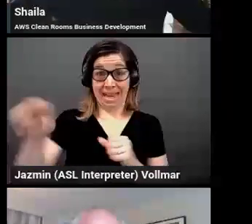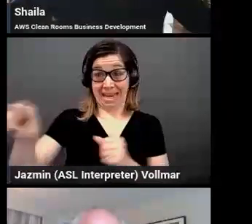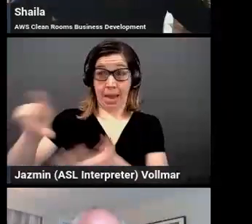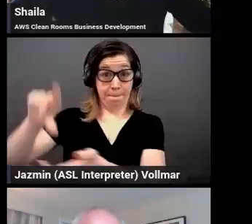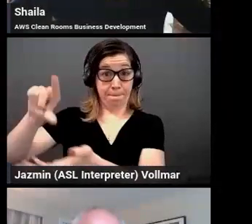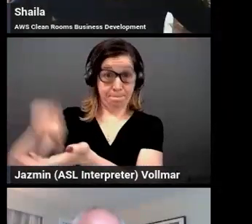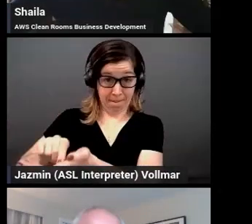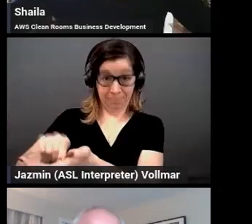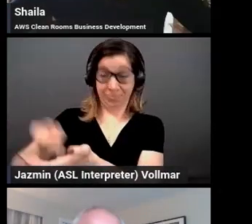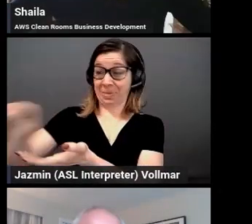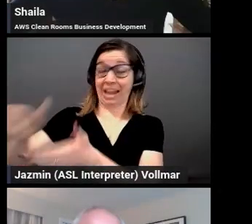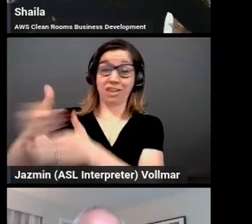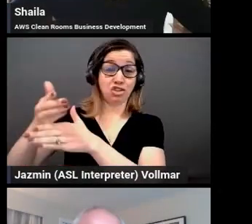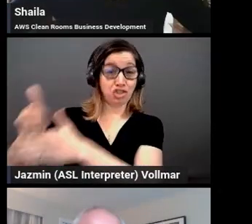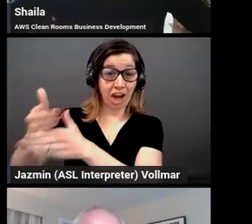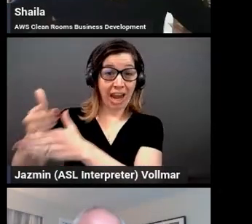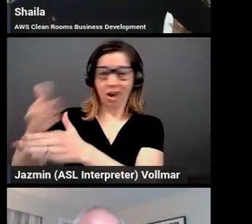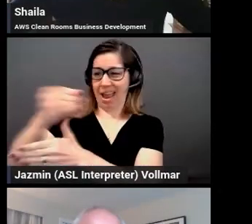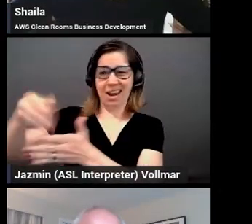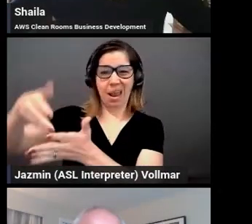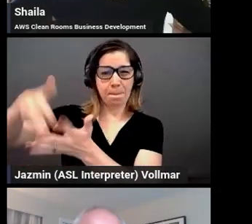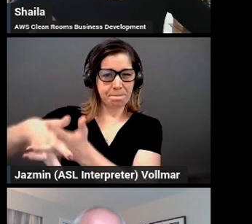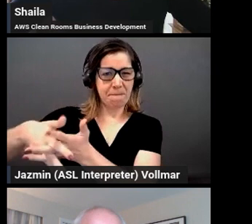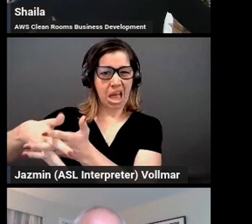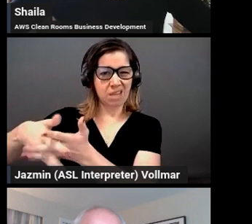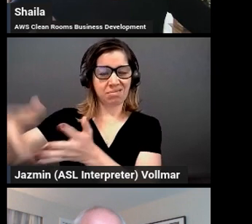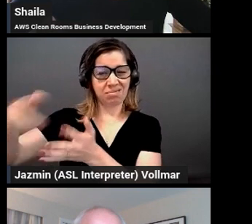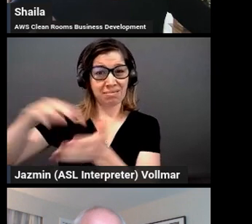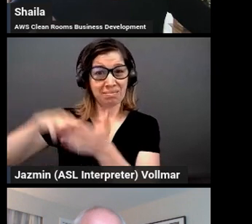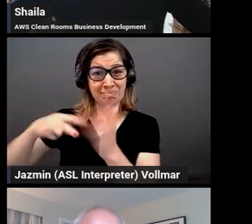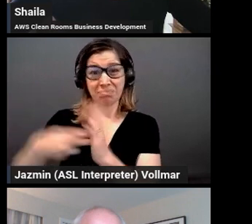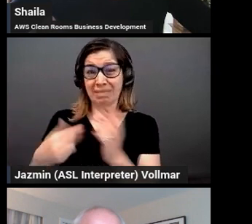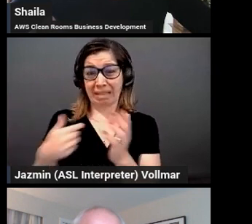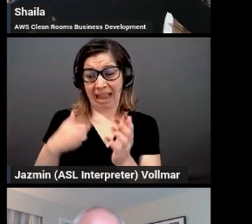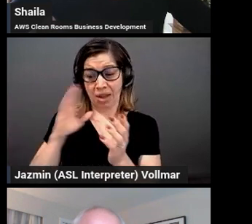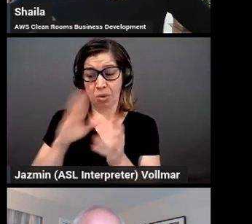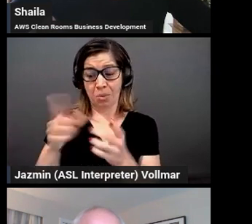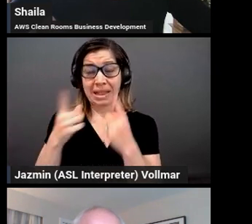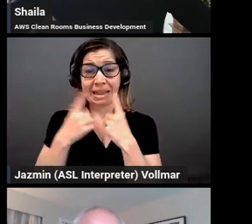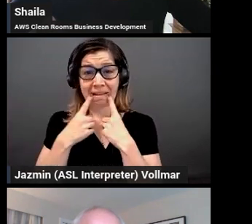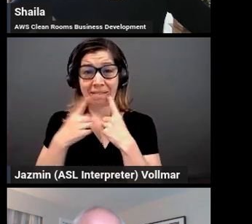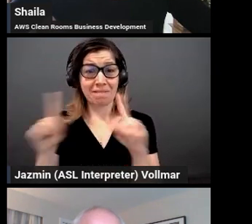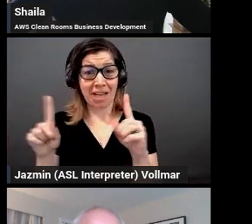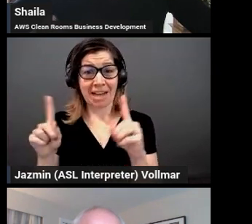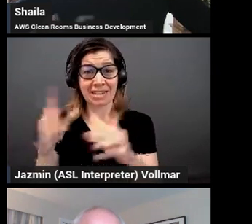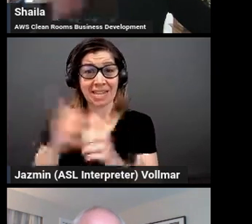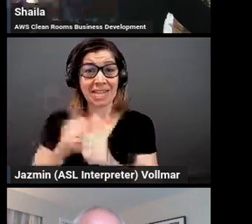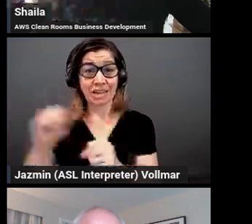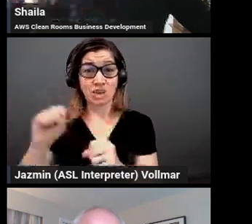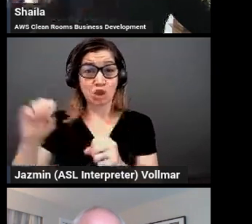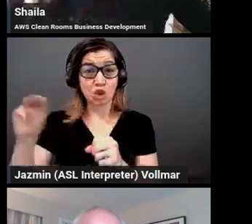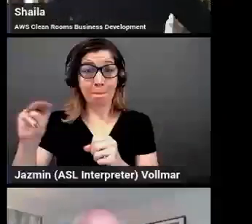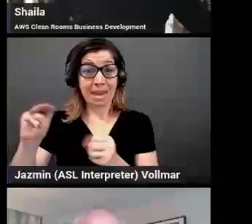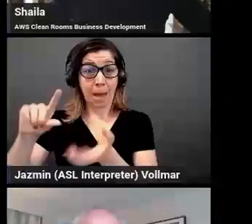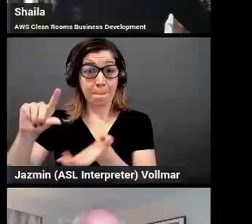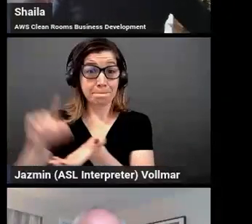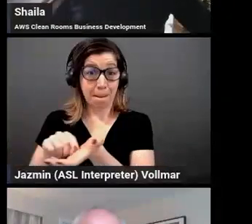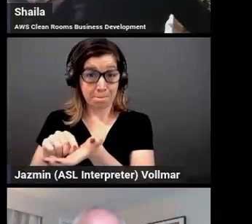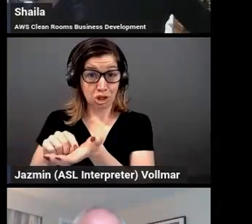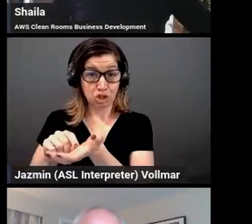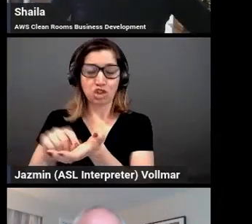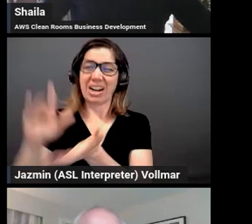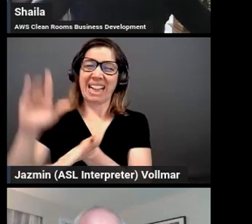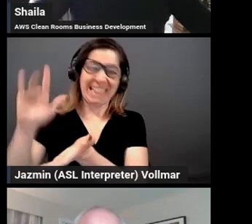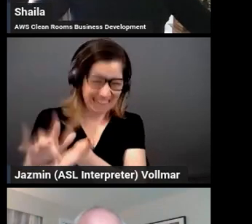their data set. Now, this means that I'm effectively going to get the social media publisher's click list,